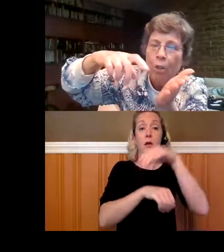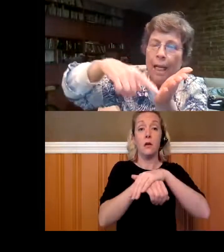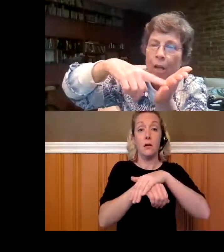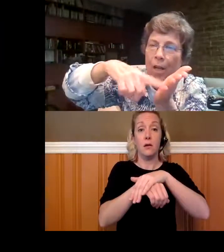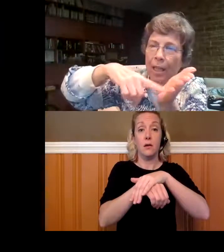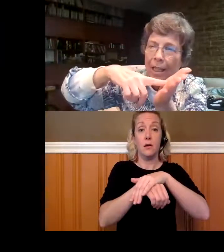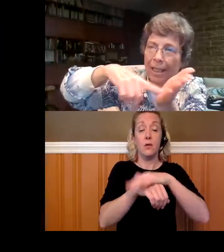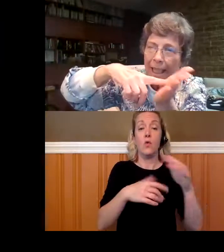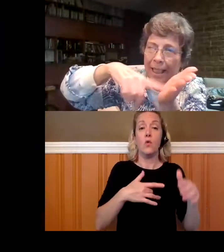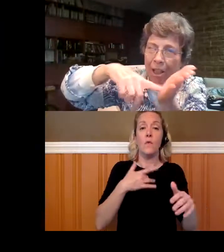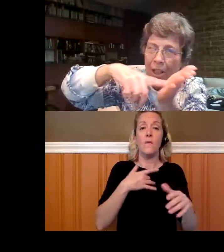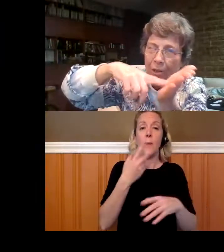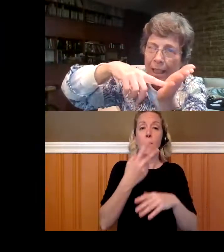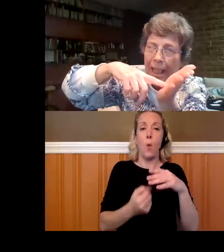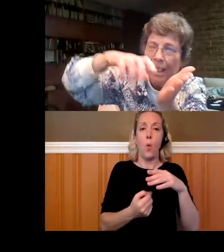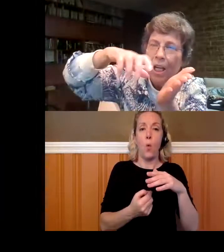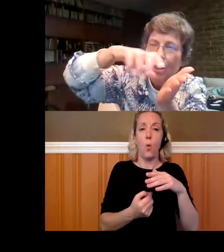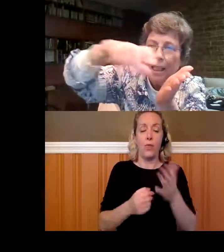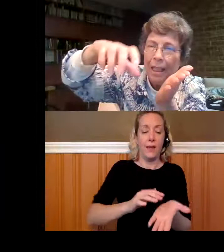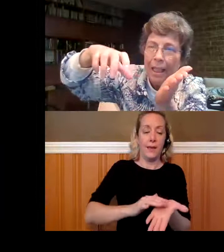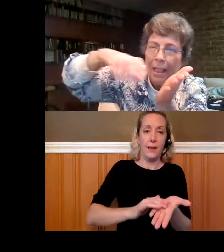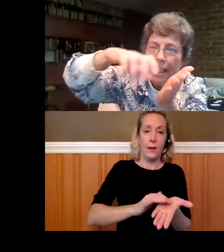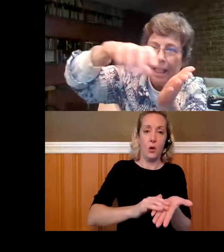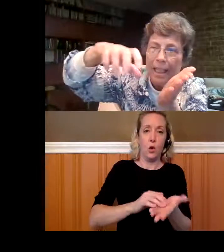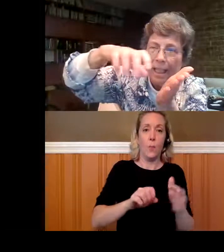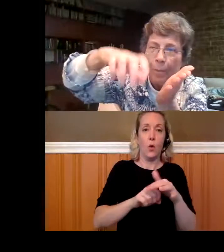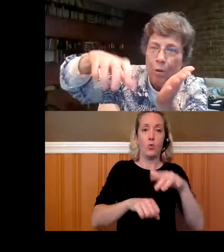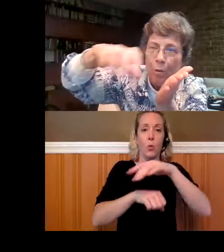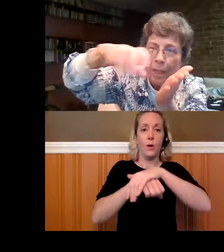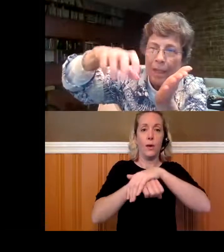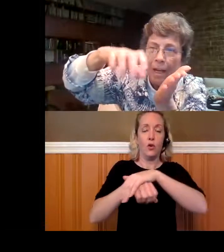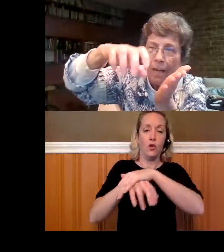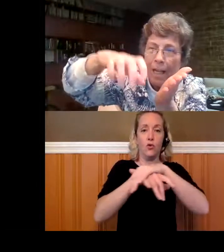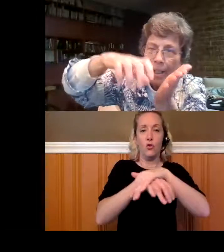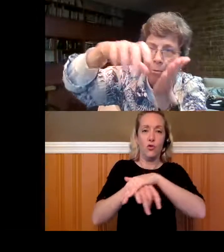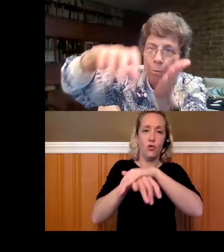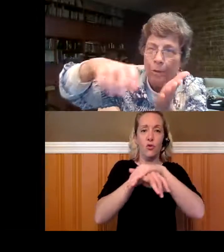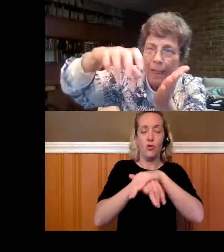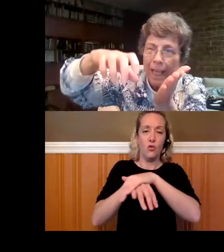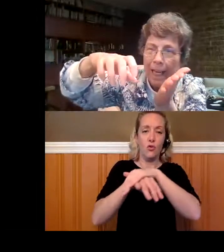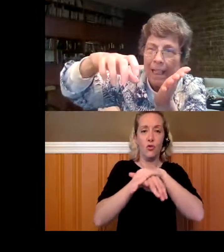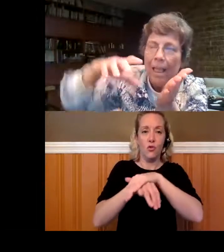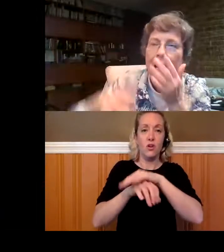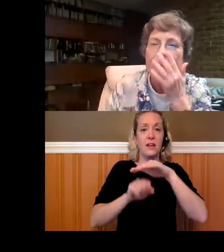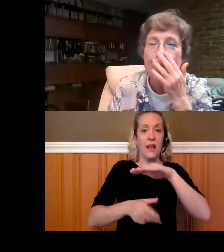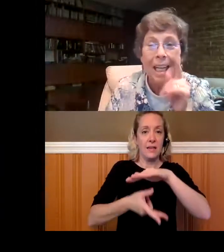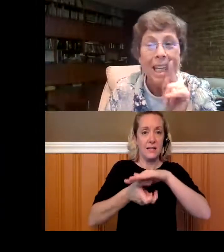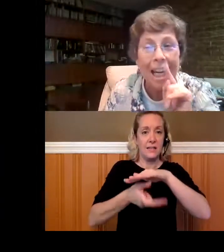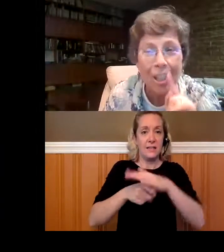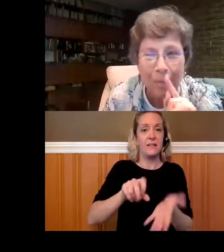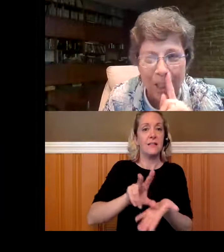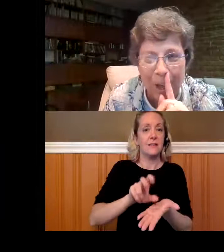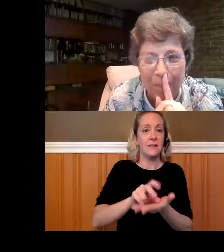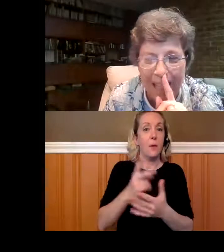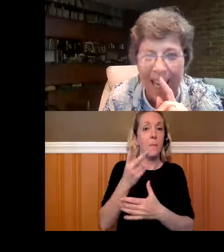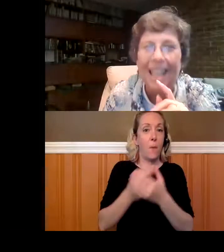sensation in your skin, you get the kinesthetic movement as they're moving the hand. And he's actually the one that taught me that.